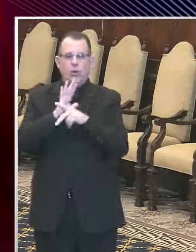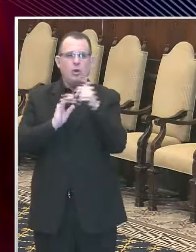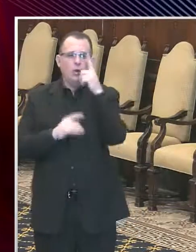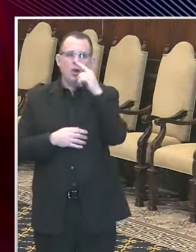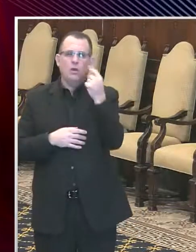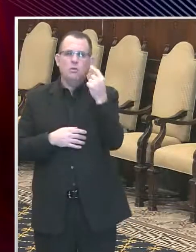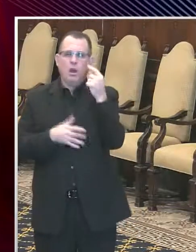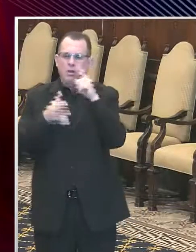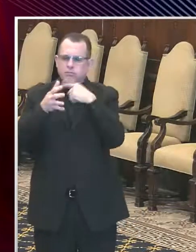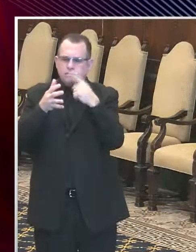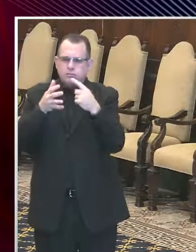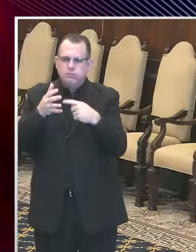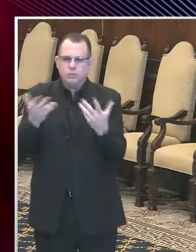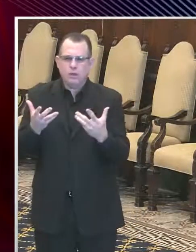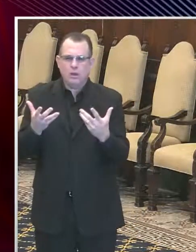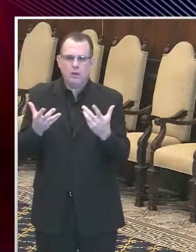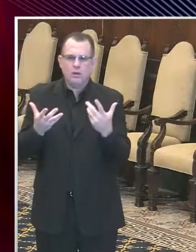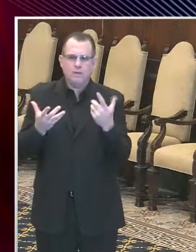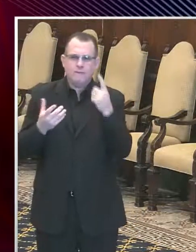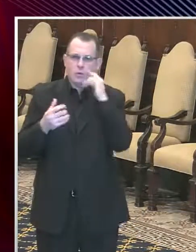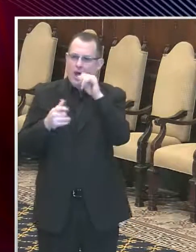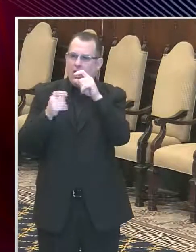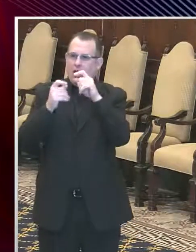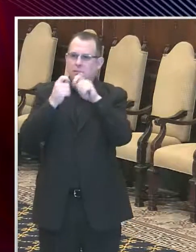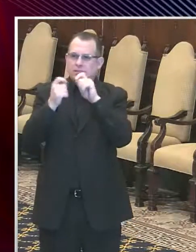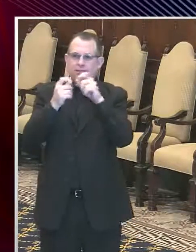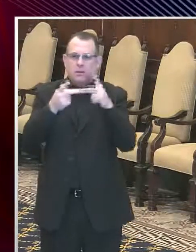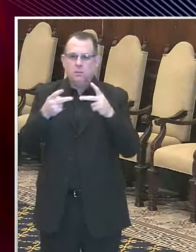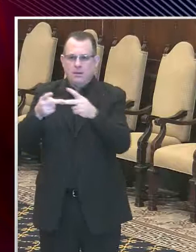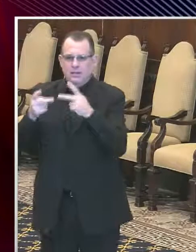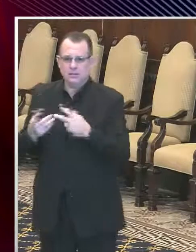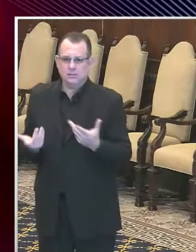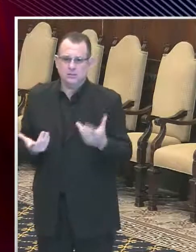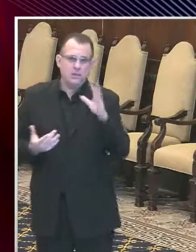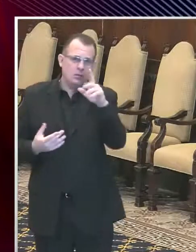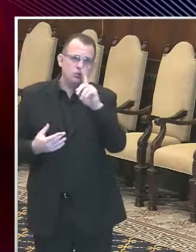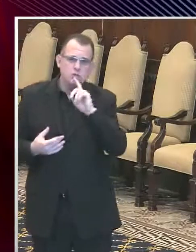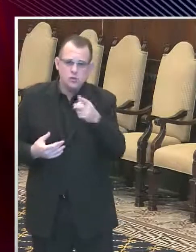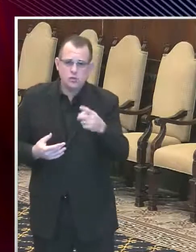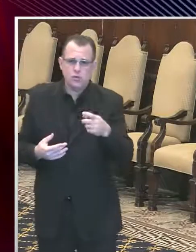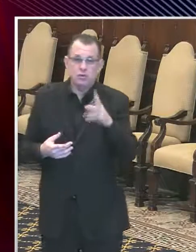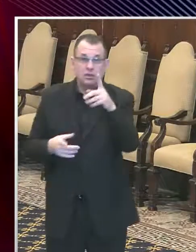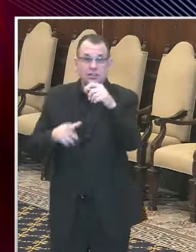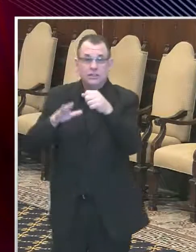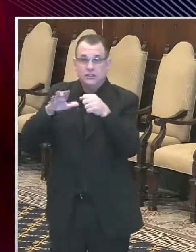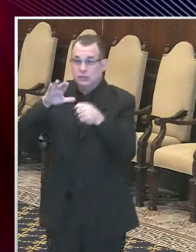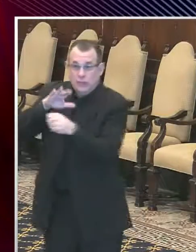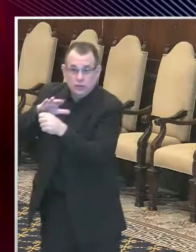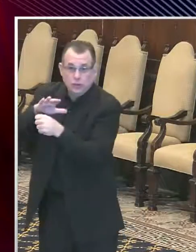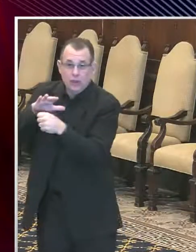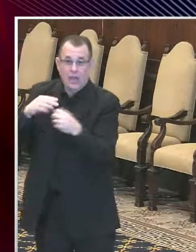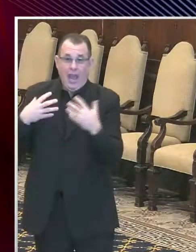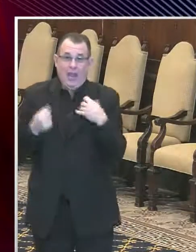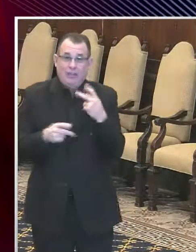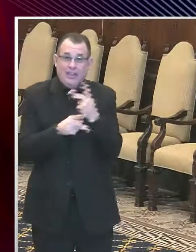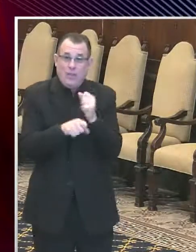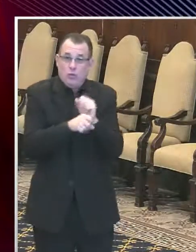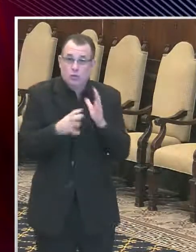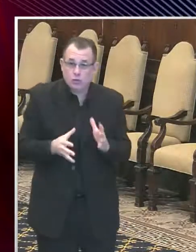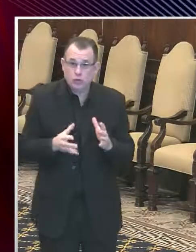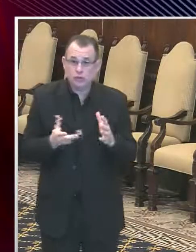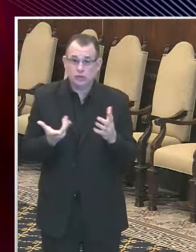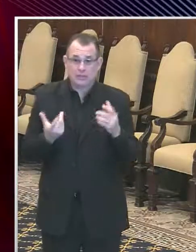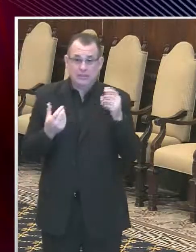be admitted to those sites? Certainly. So a shelter or a healthcare provider may